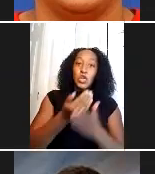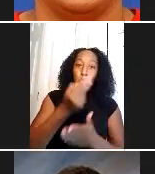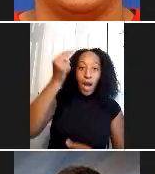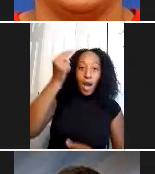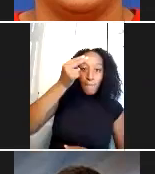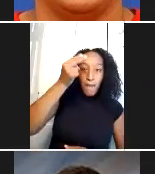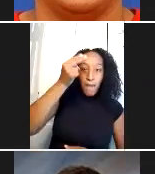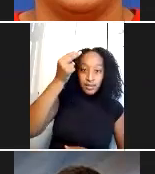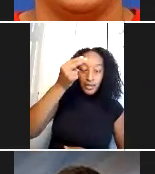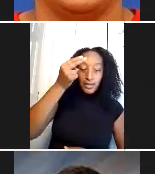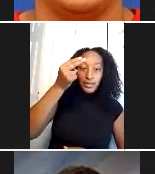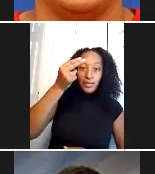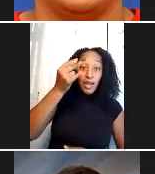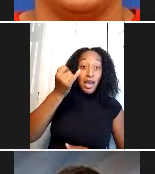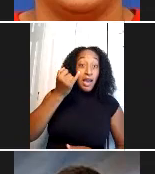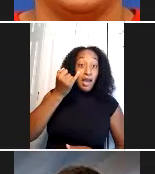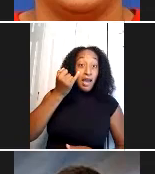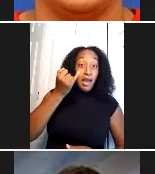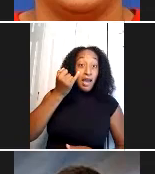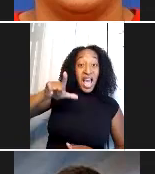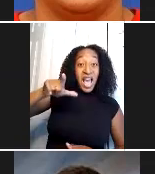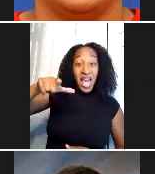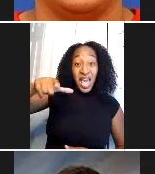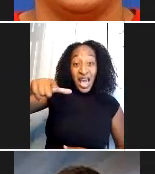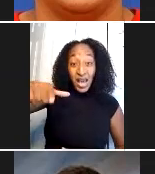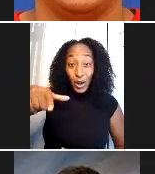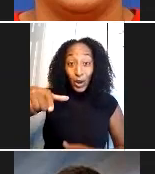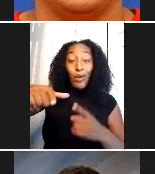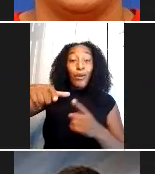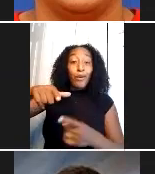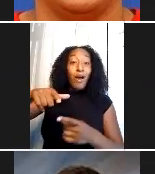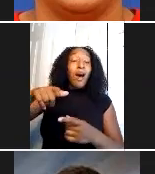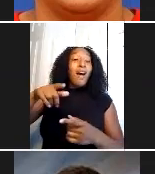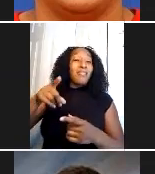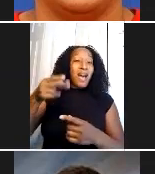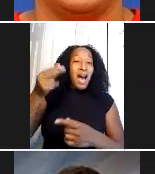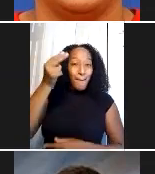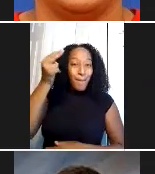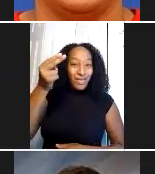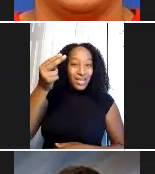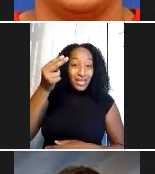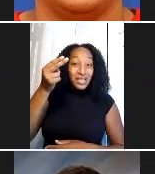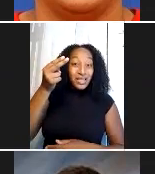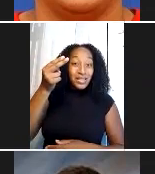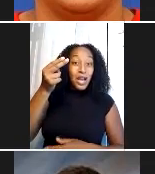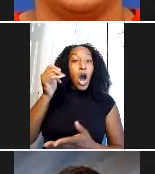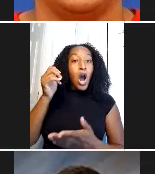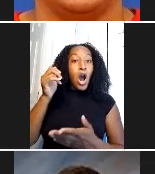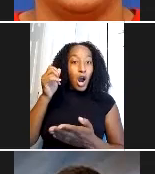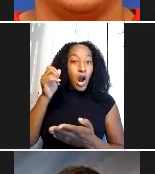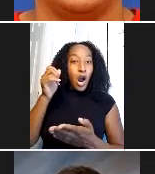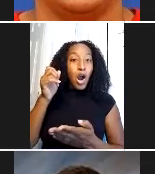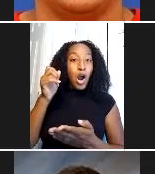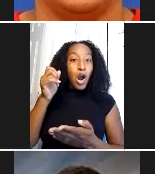Because even if the scientist confirms the hypothesis, somebody else has to be able